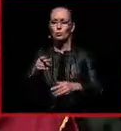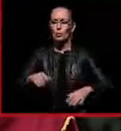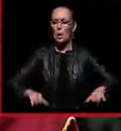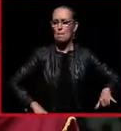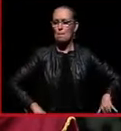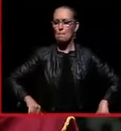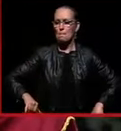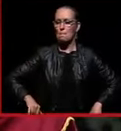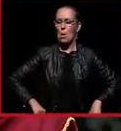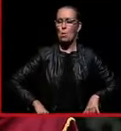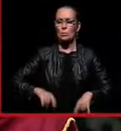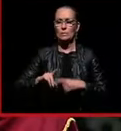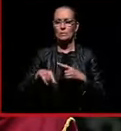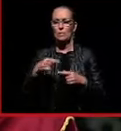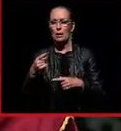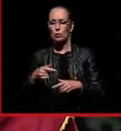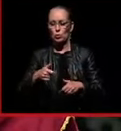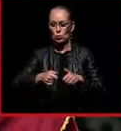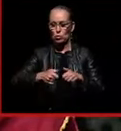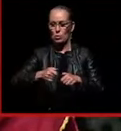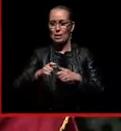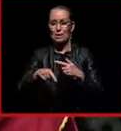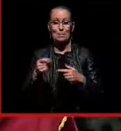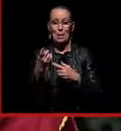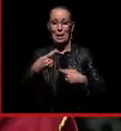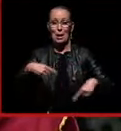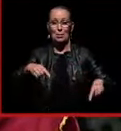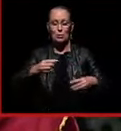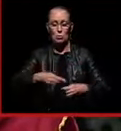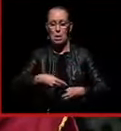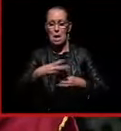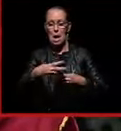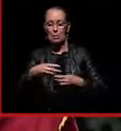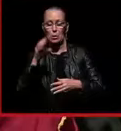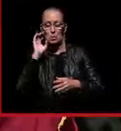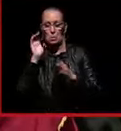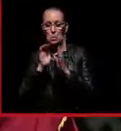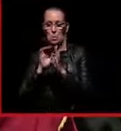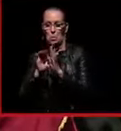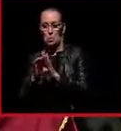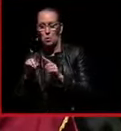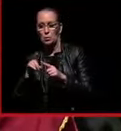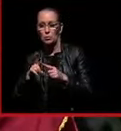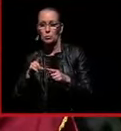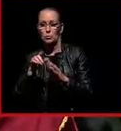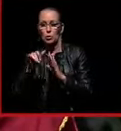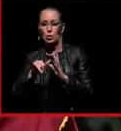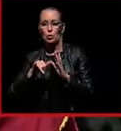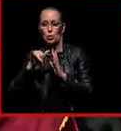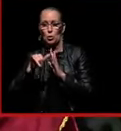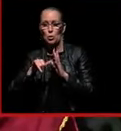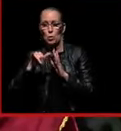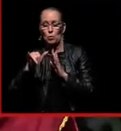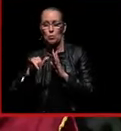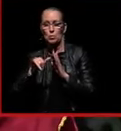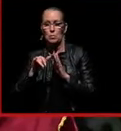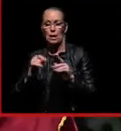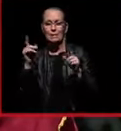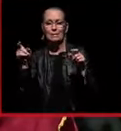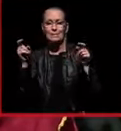post about you, tweet about you, upload you to YouTube, and celebrate you in selfies.